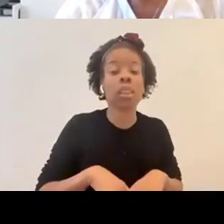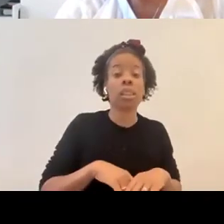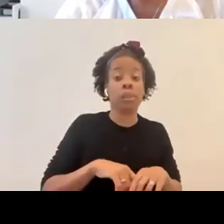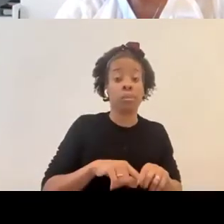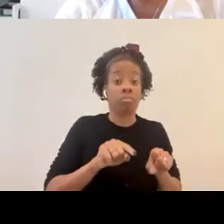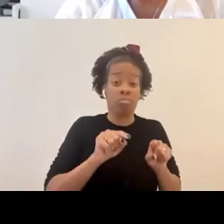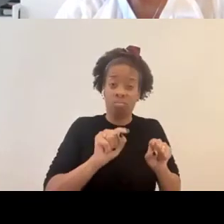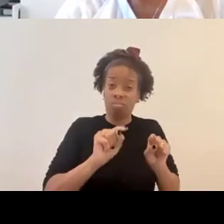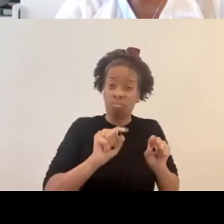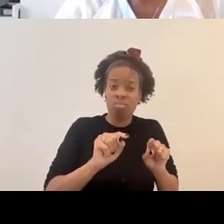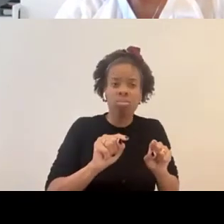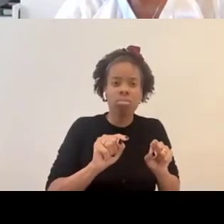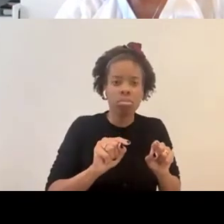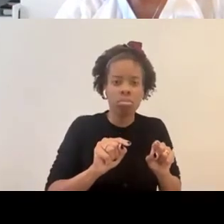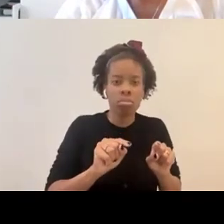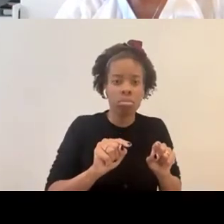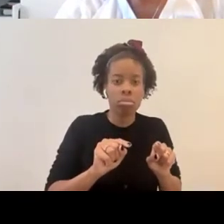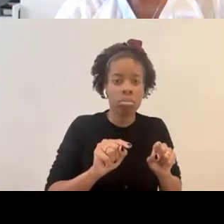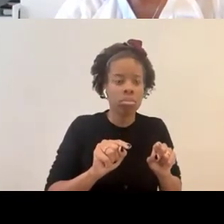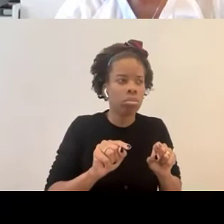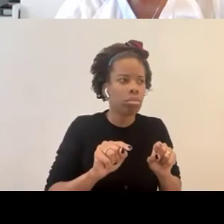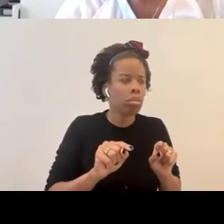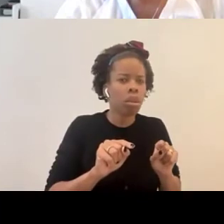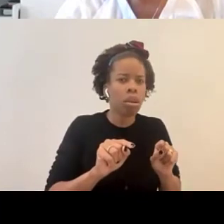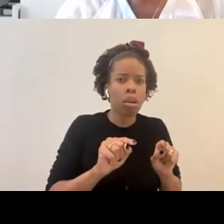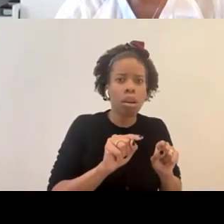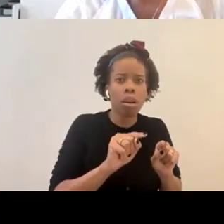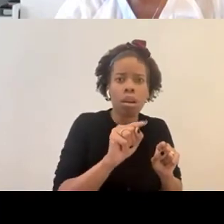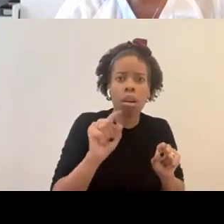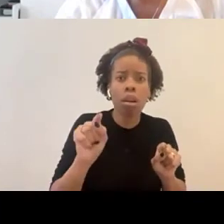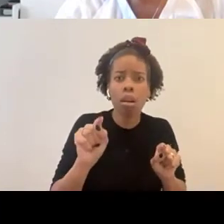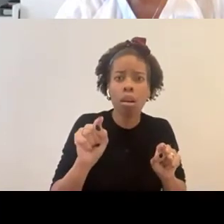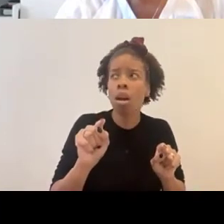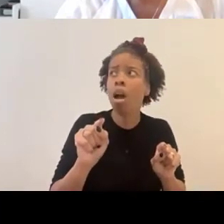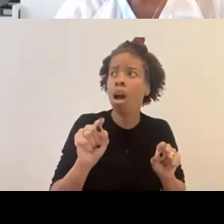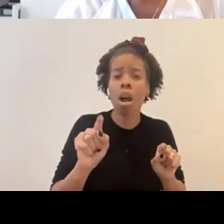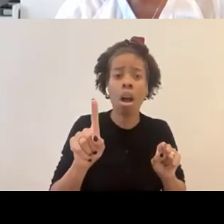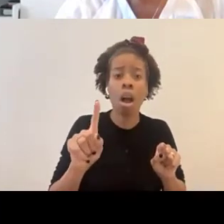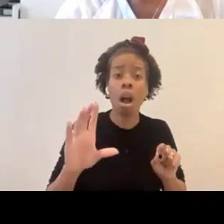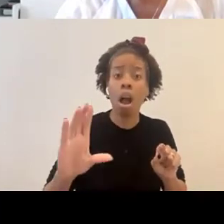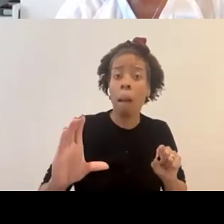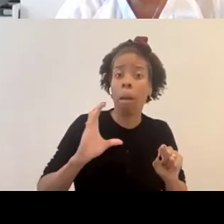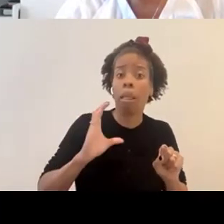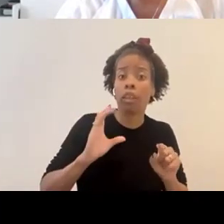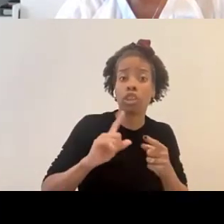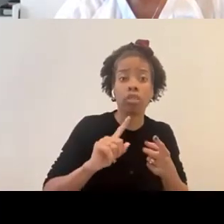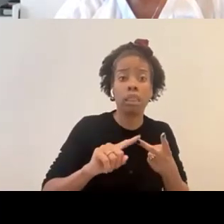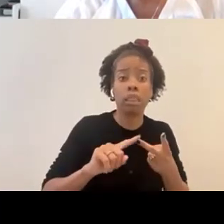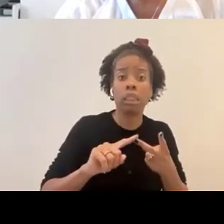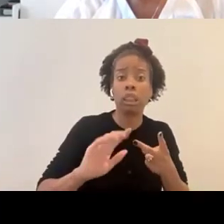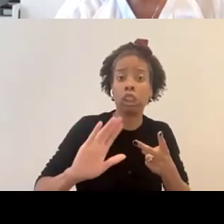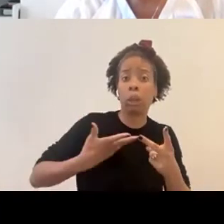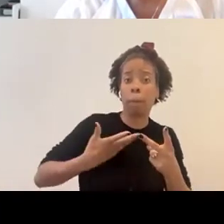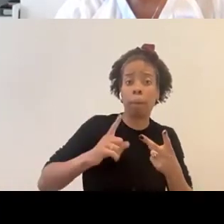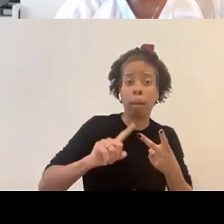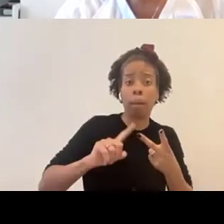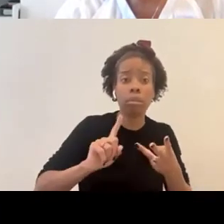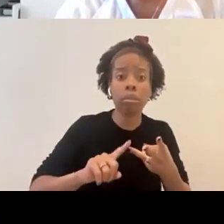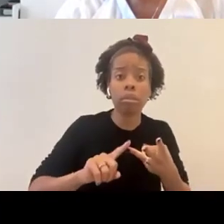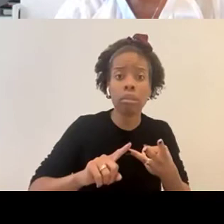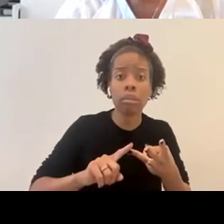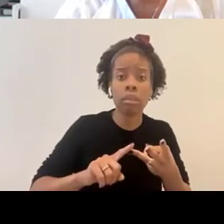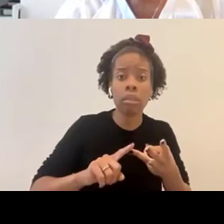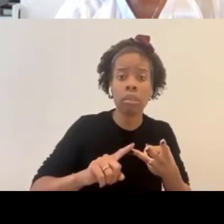where everything made them consumers, beneficiaries, supplicants to